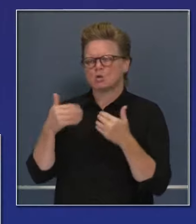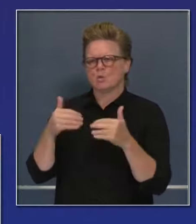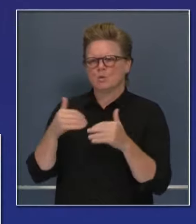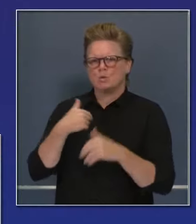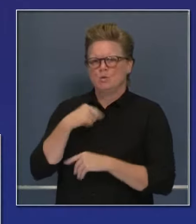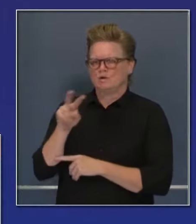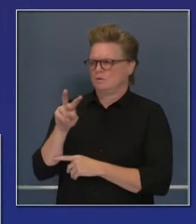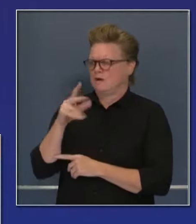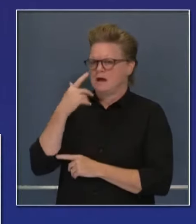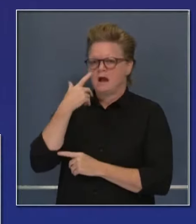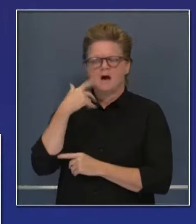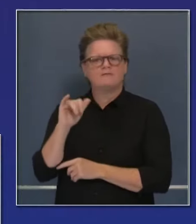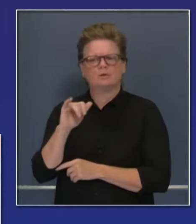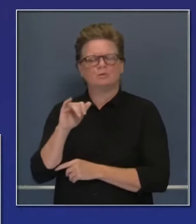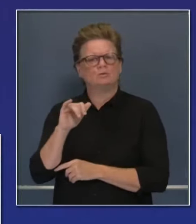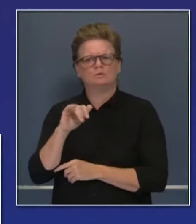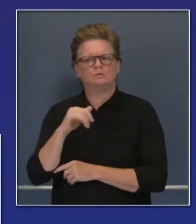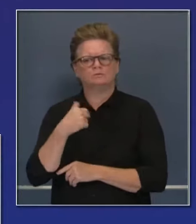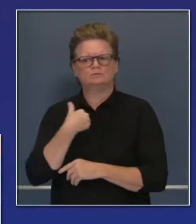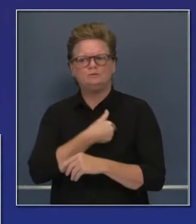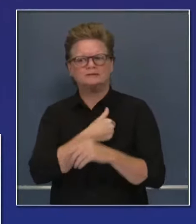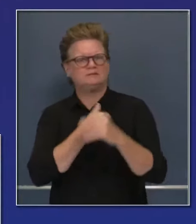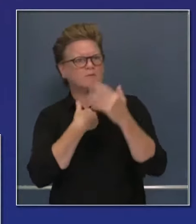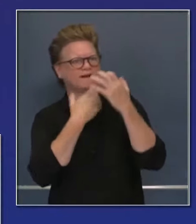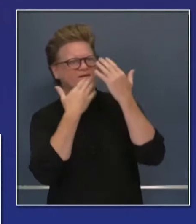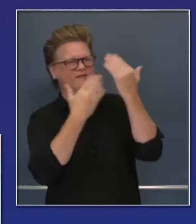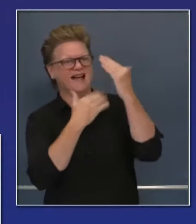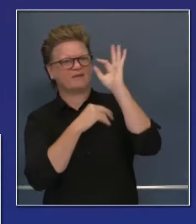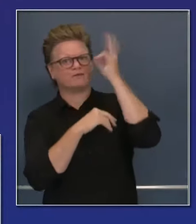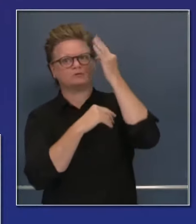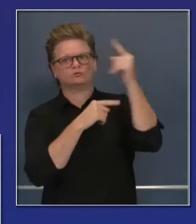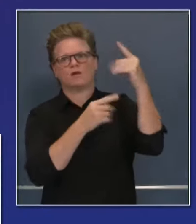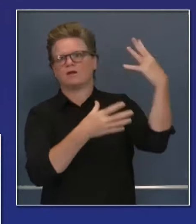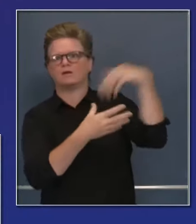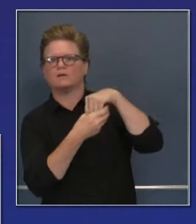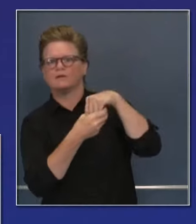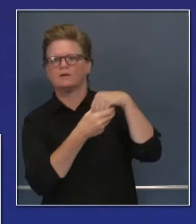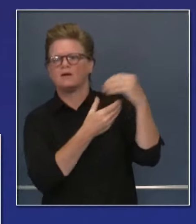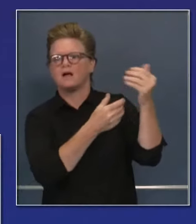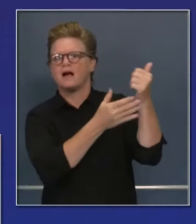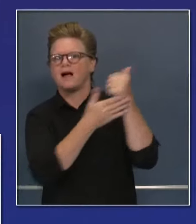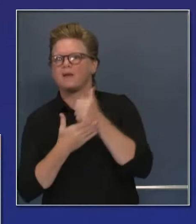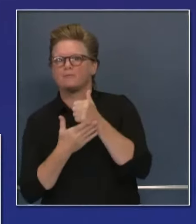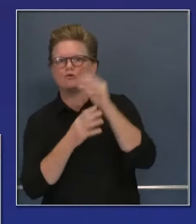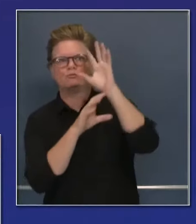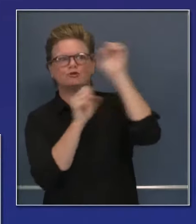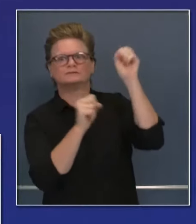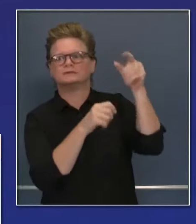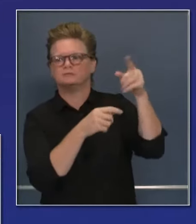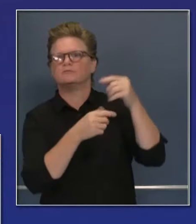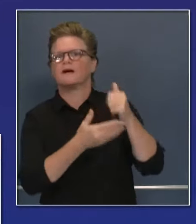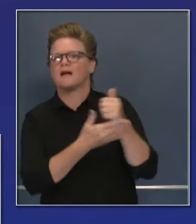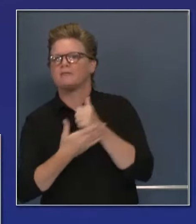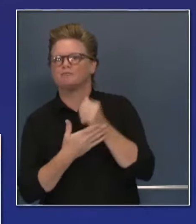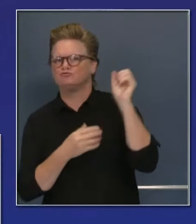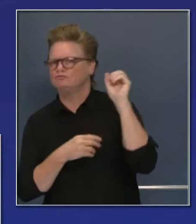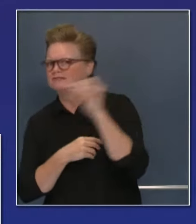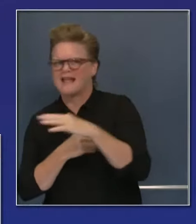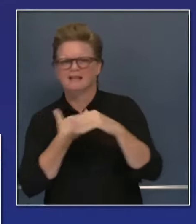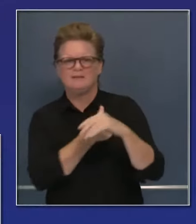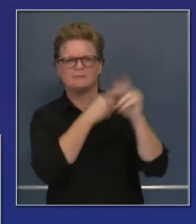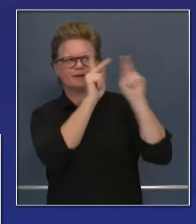over the weekend. I want to thank FEMA for that support and the White House for their support in this space. That is currently